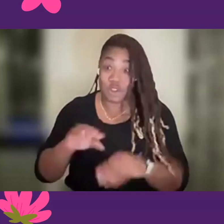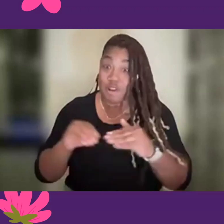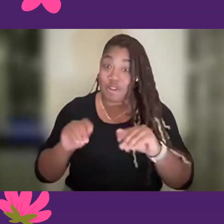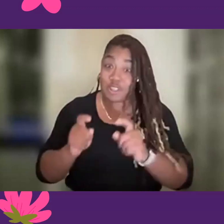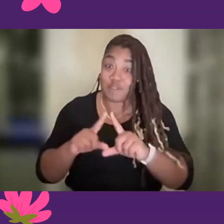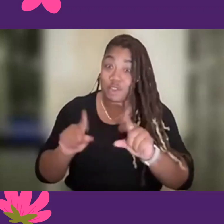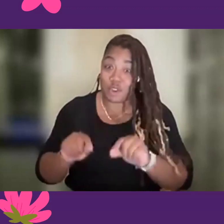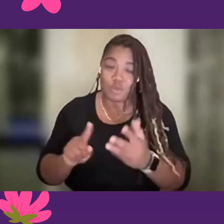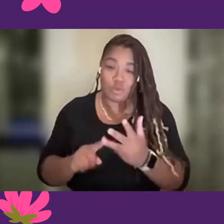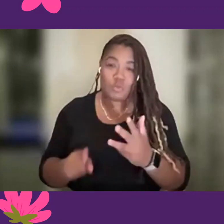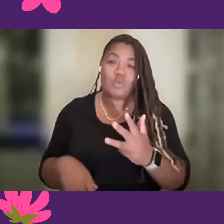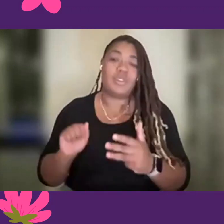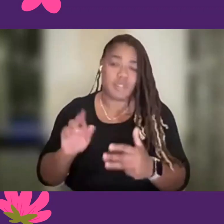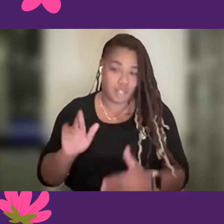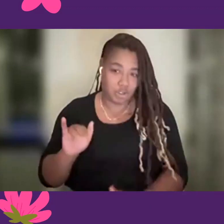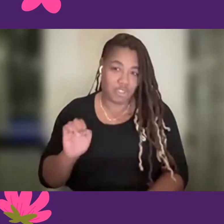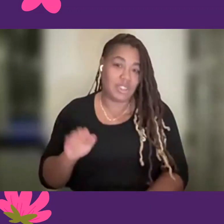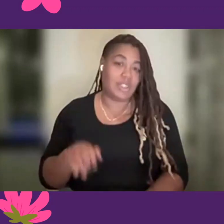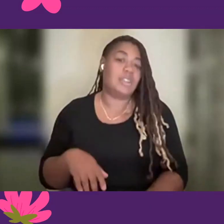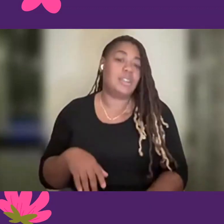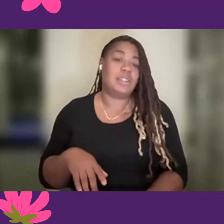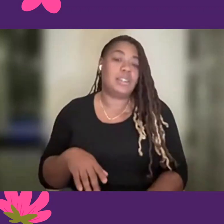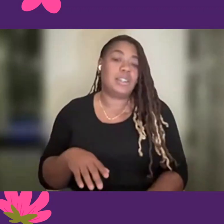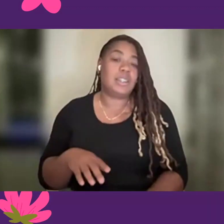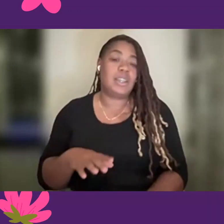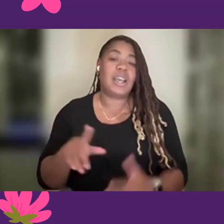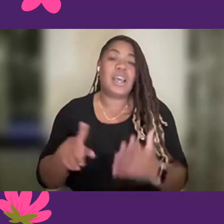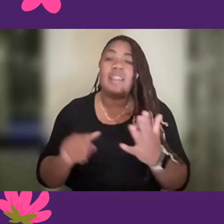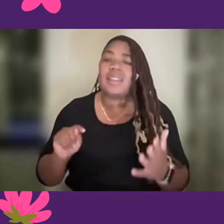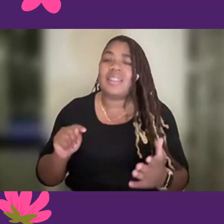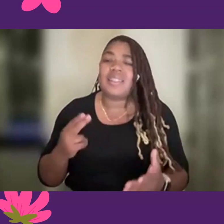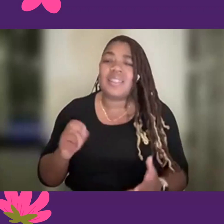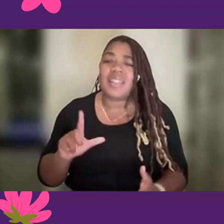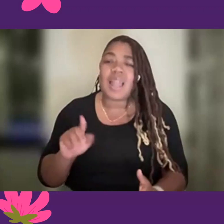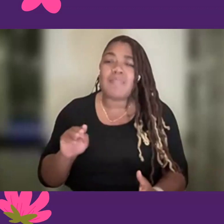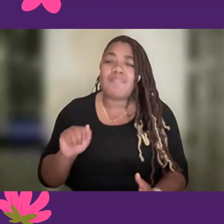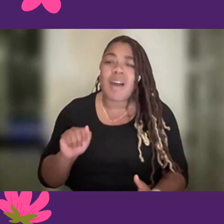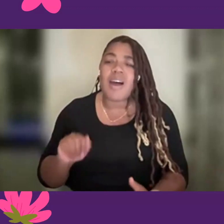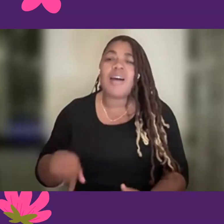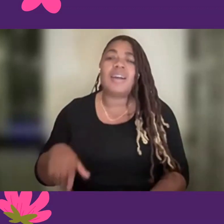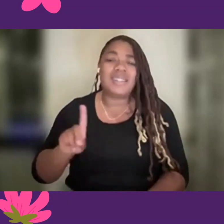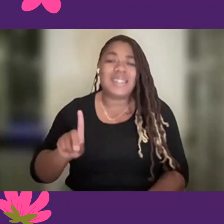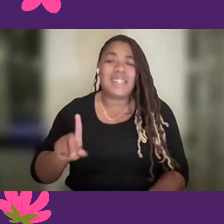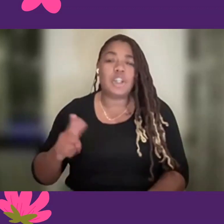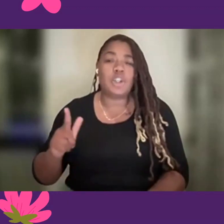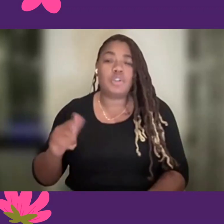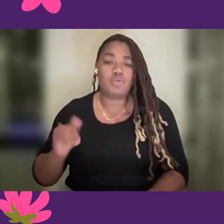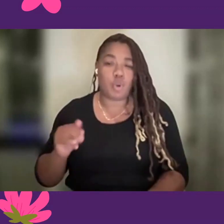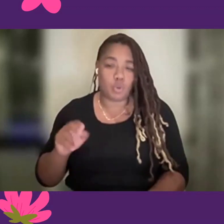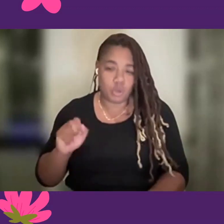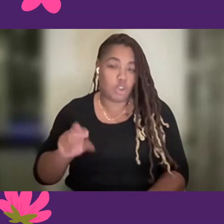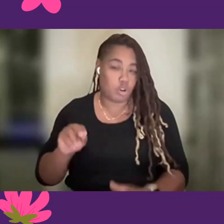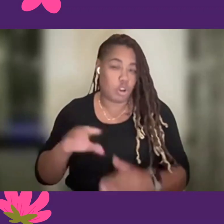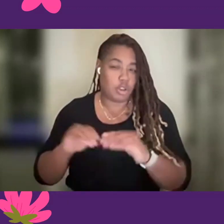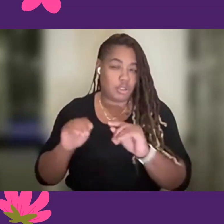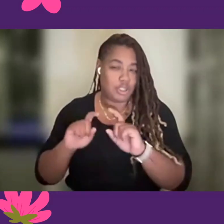Aries as well. And Thelma D. Jones, a $30 gift card for Lyft. So